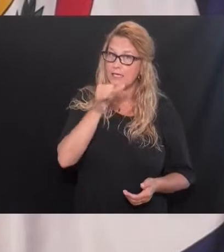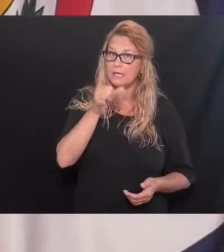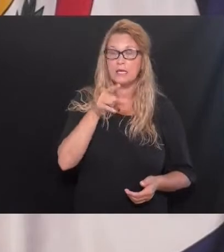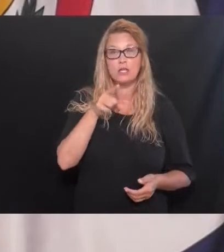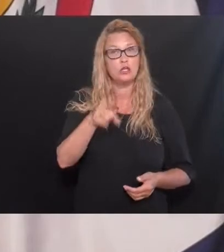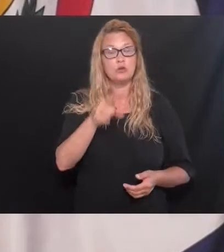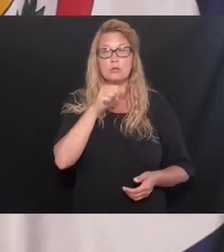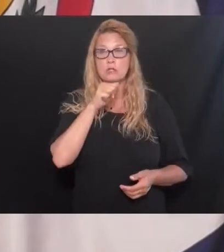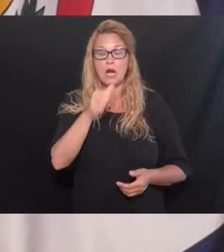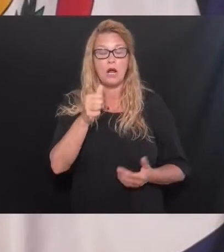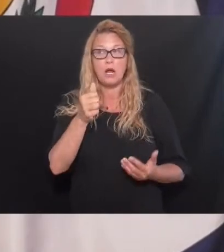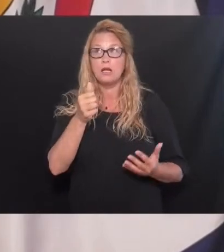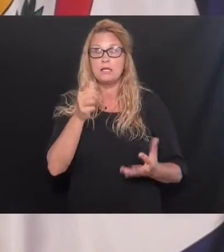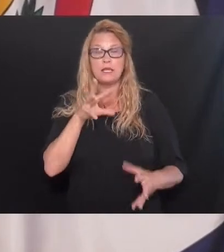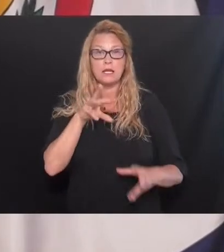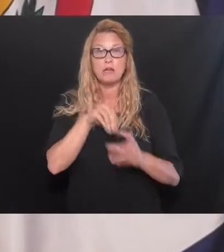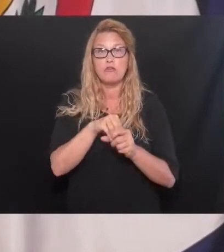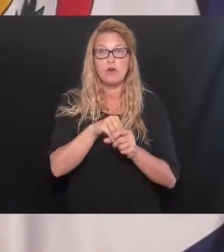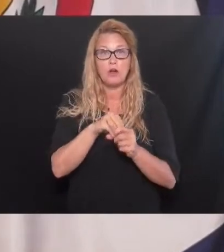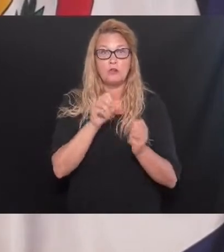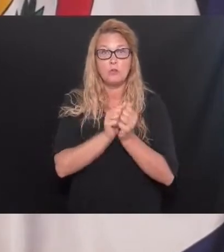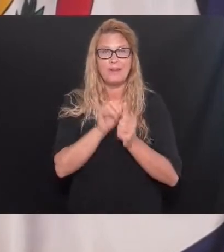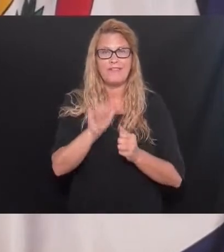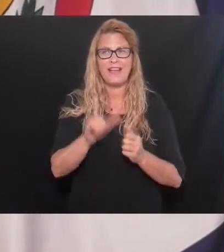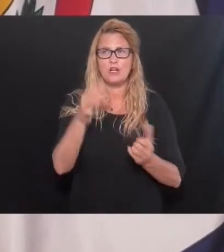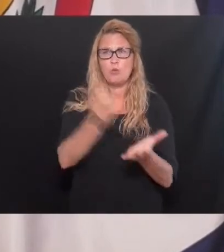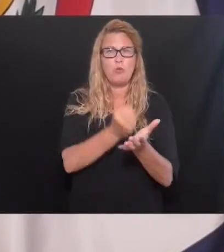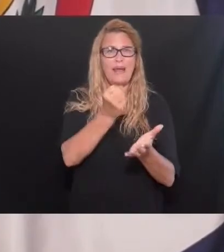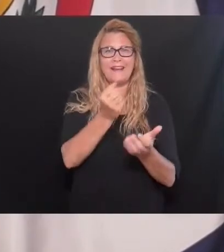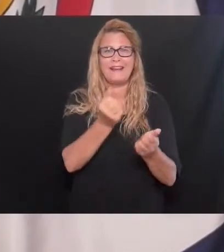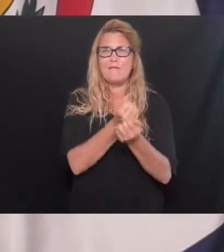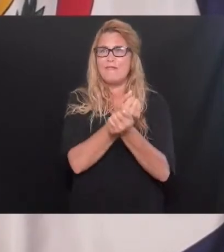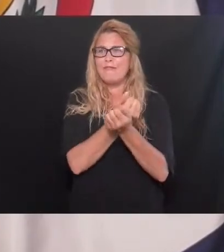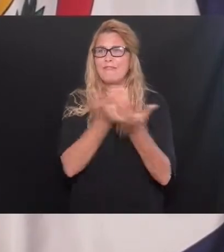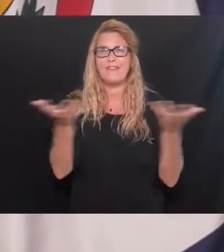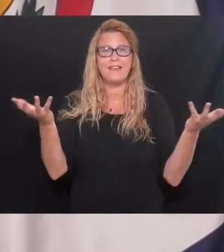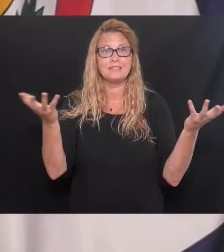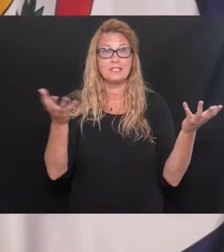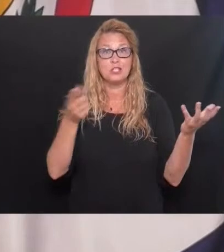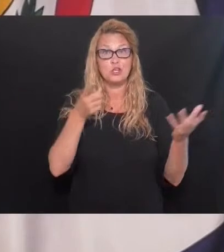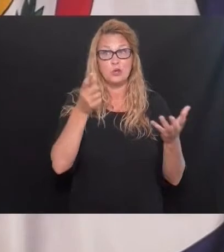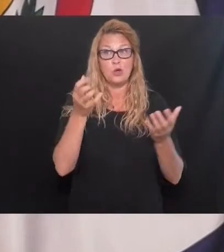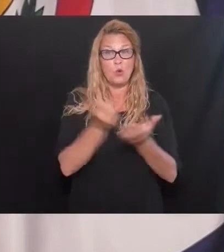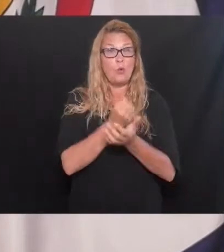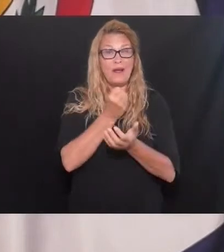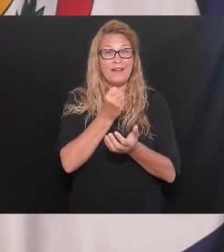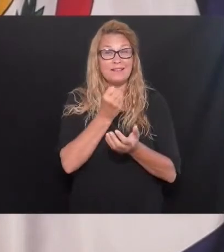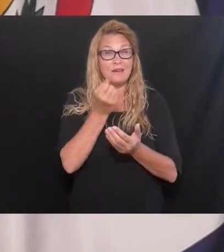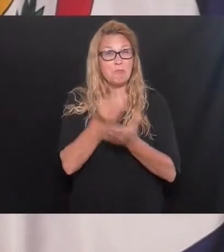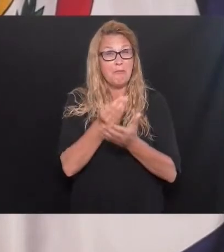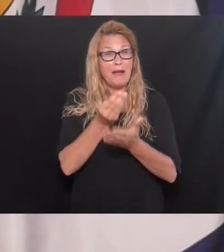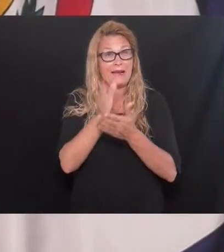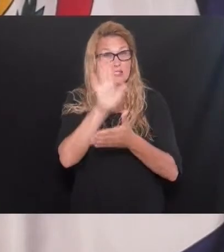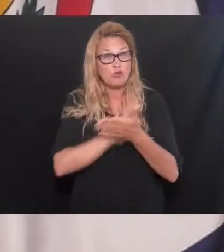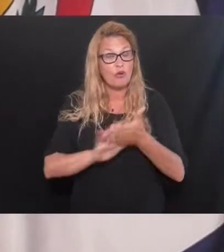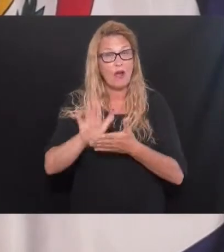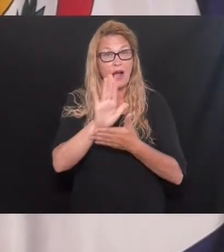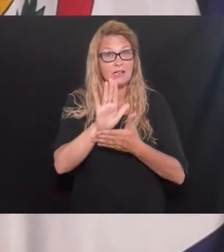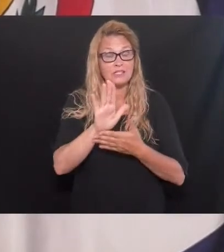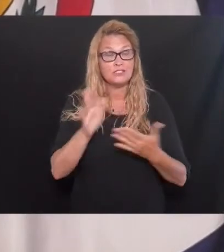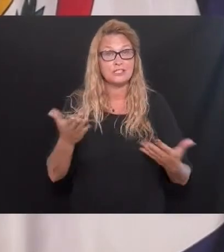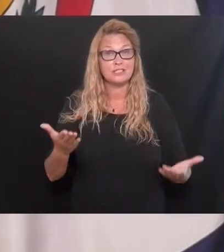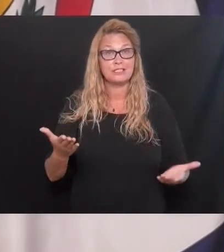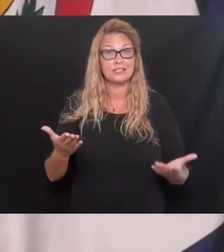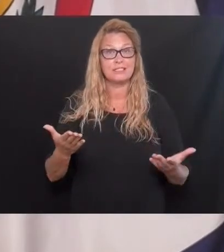you be so silly? You can win all kinds of stuff. You could even win a full ride scholarship.